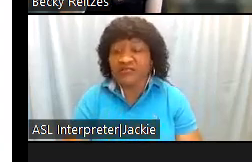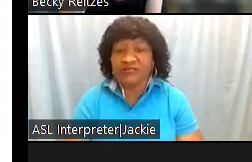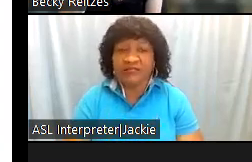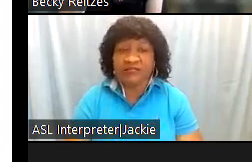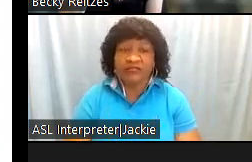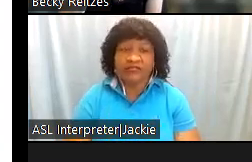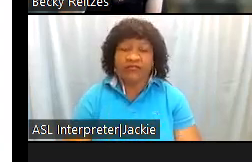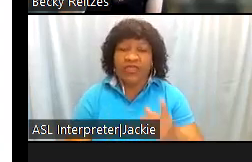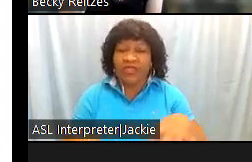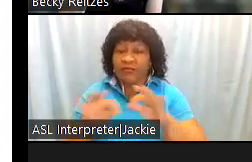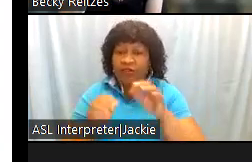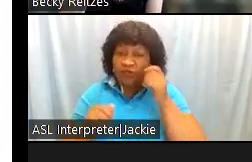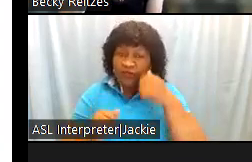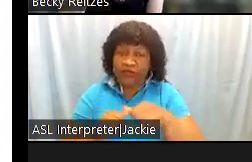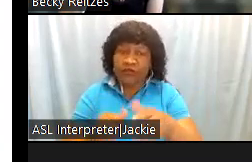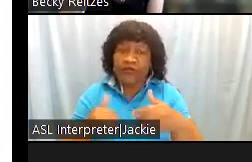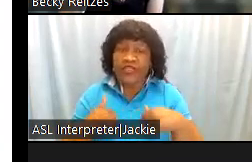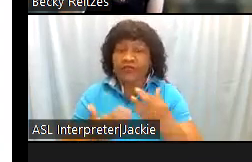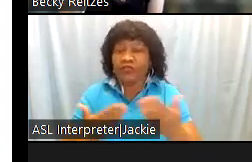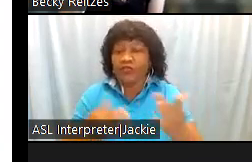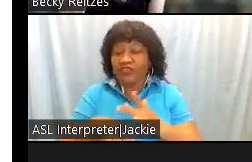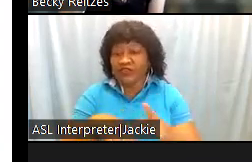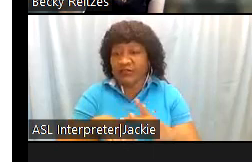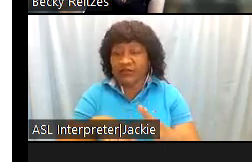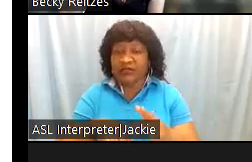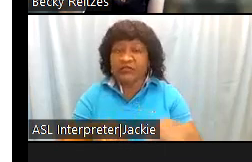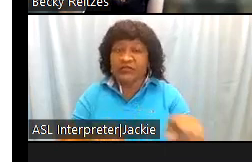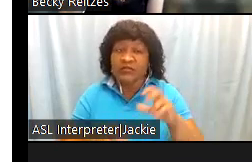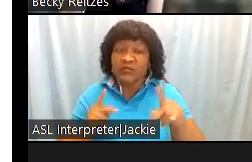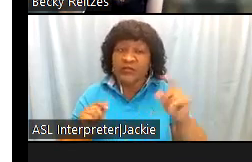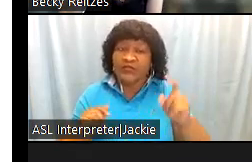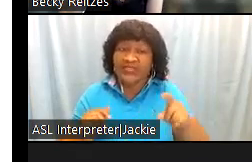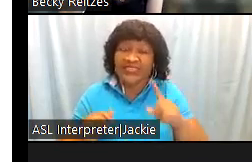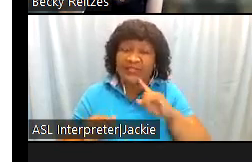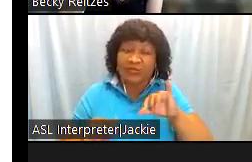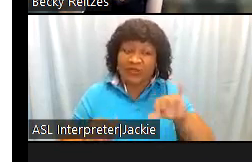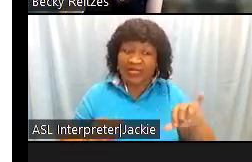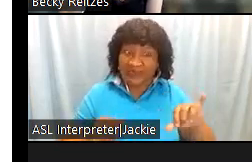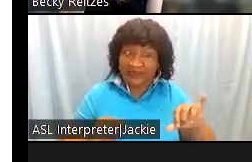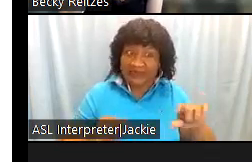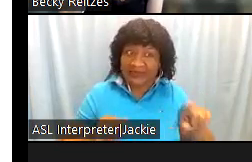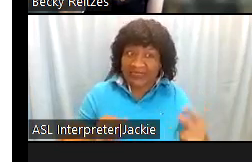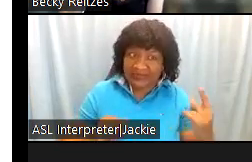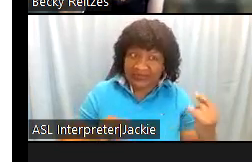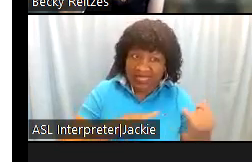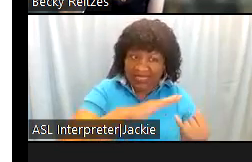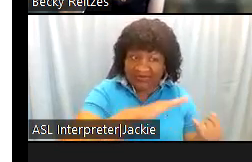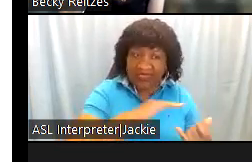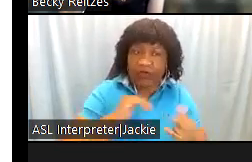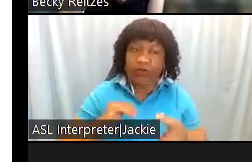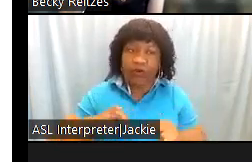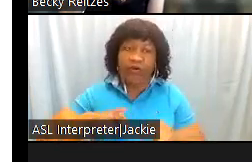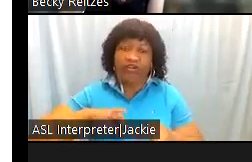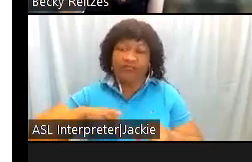wanted to remind people that we do have resources available for folks who need to isolate or quarantine during COVID. So again, you